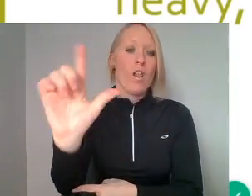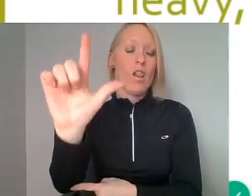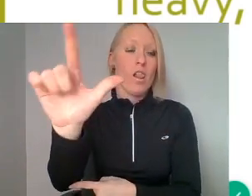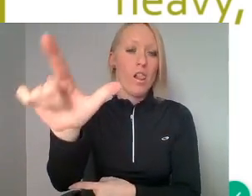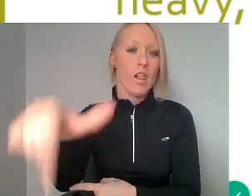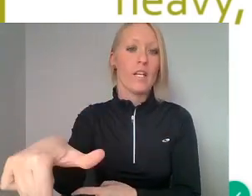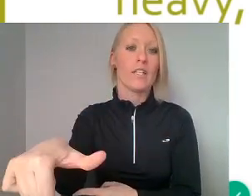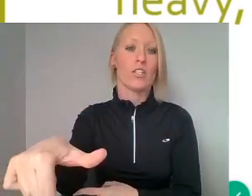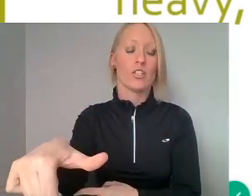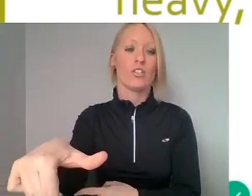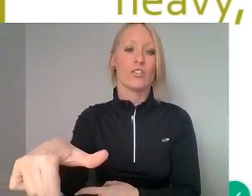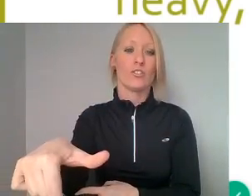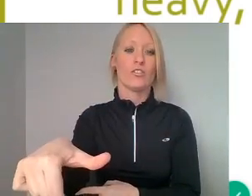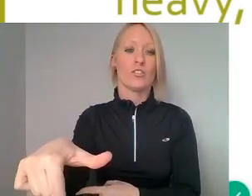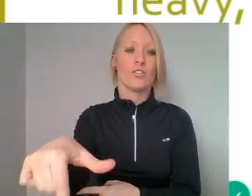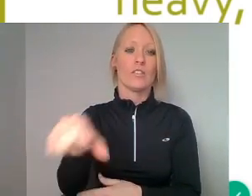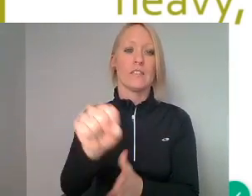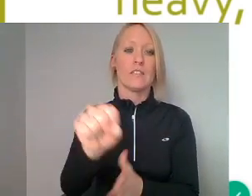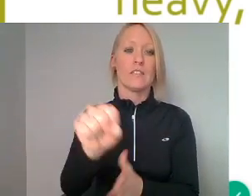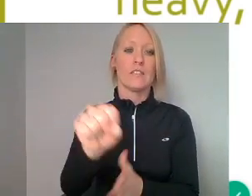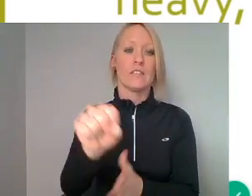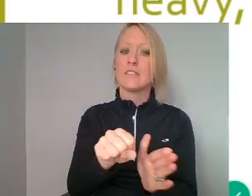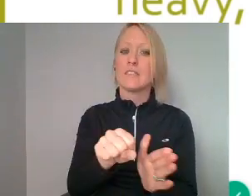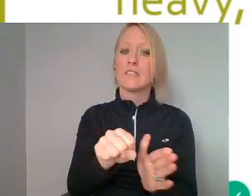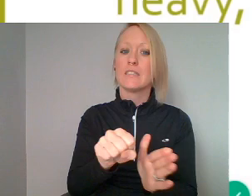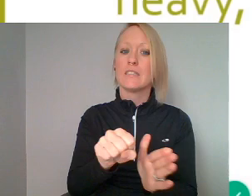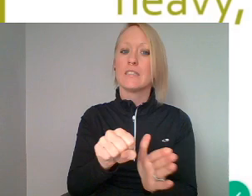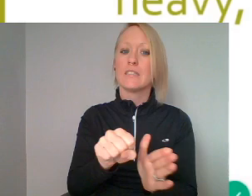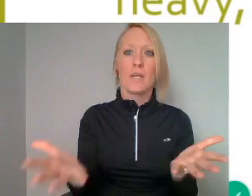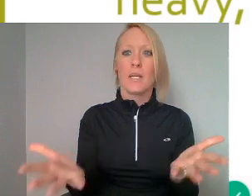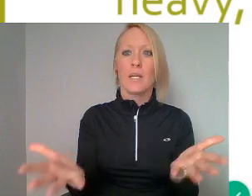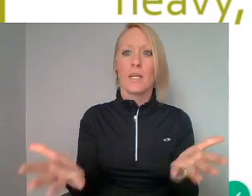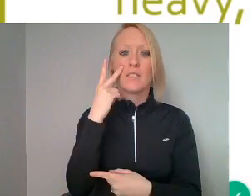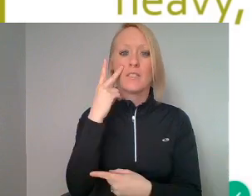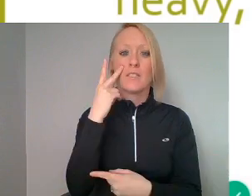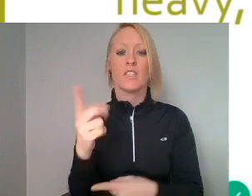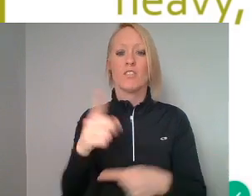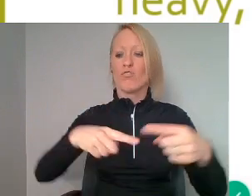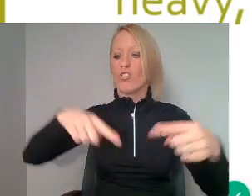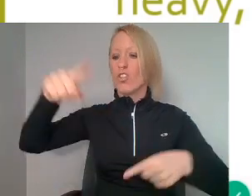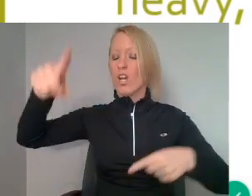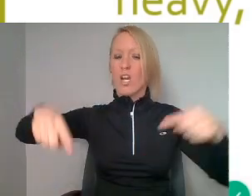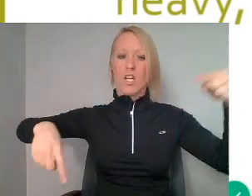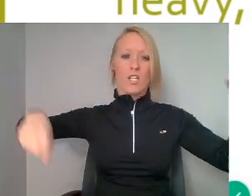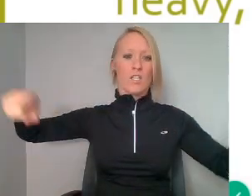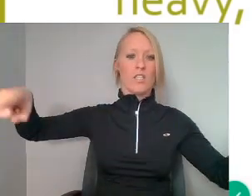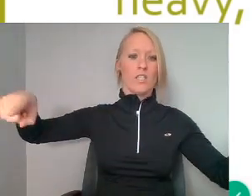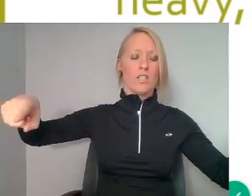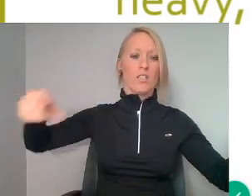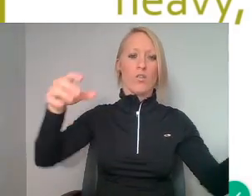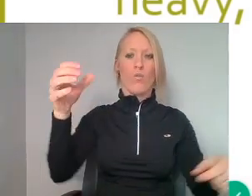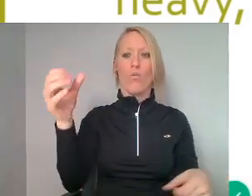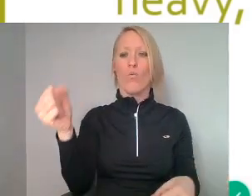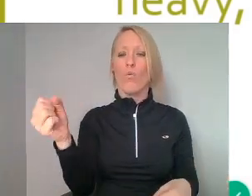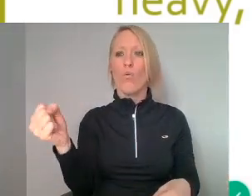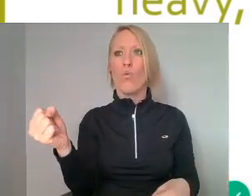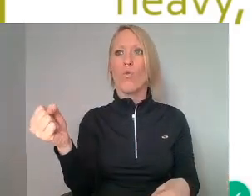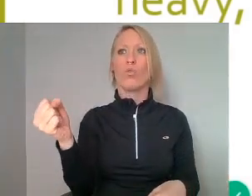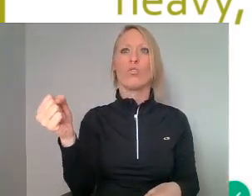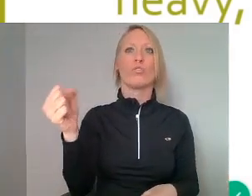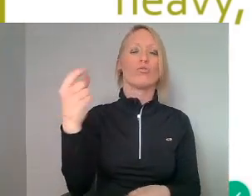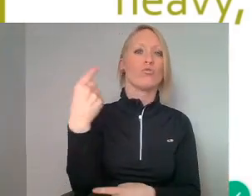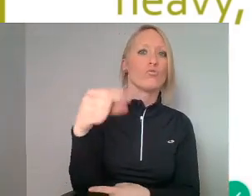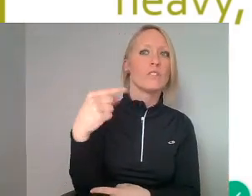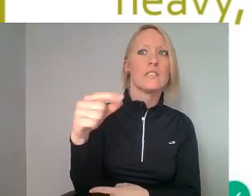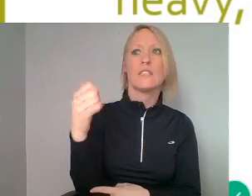in the season, you might see a ton of variety of these from like red to green to these pink colored ones to yellow colored